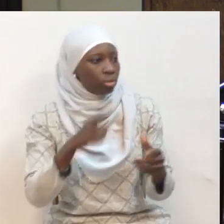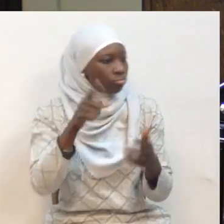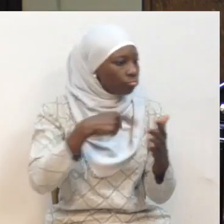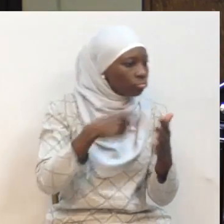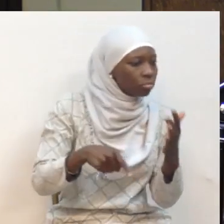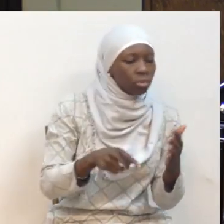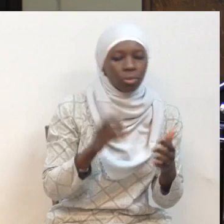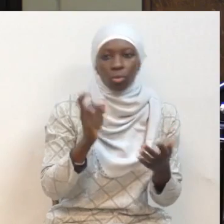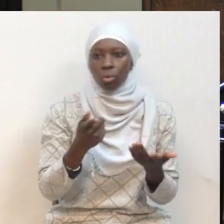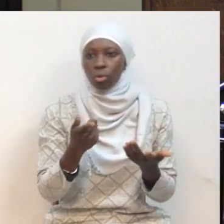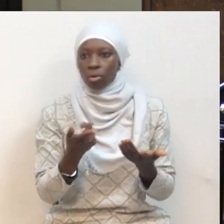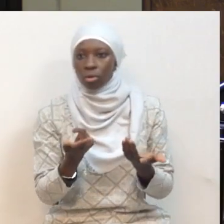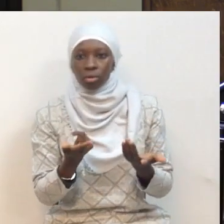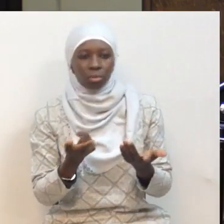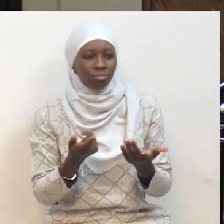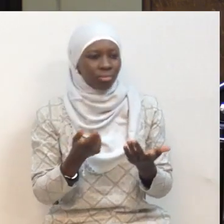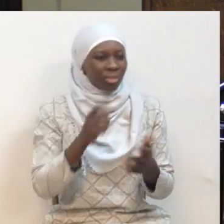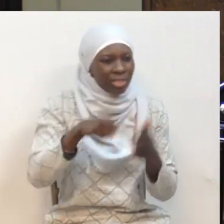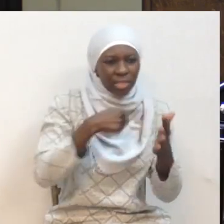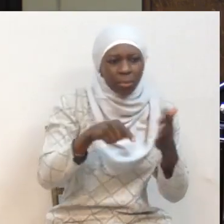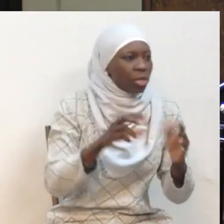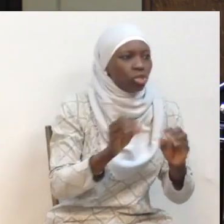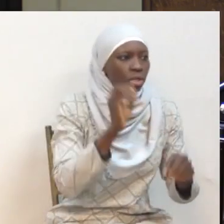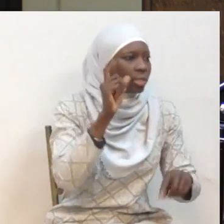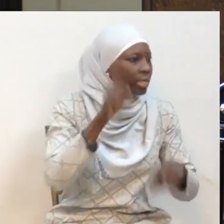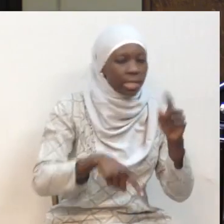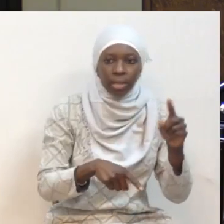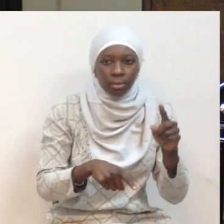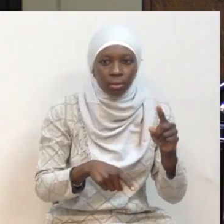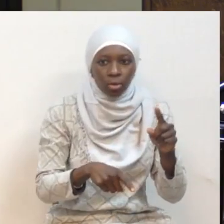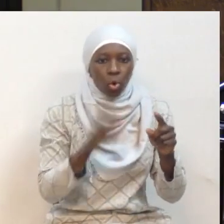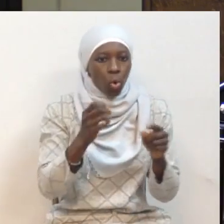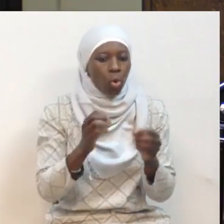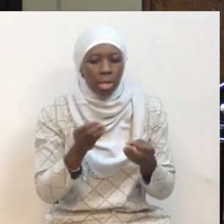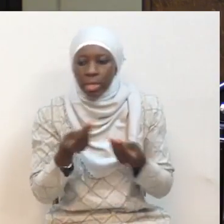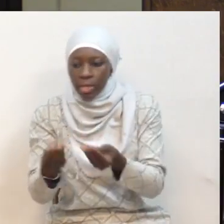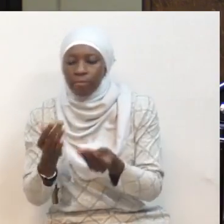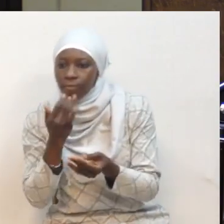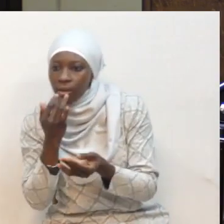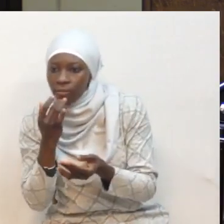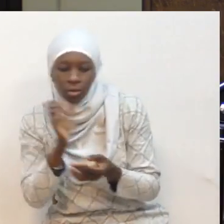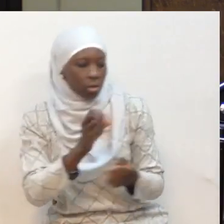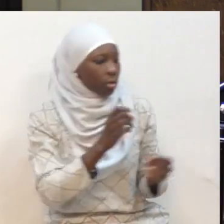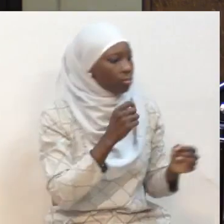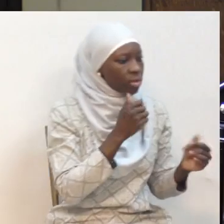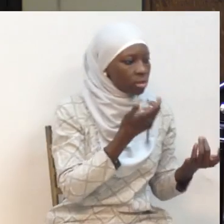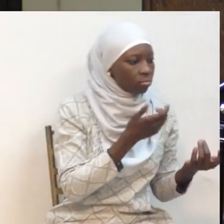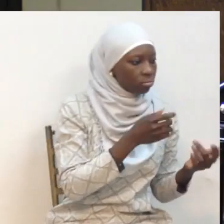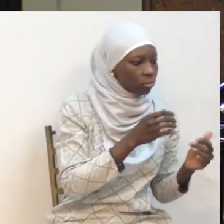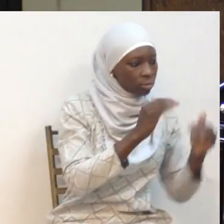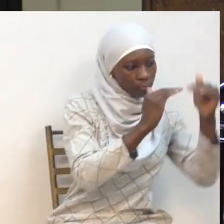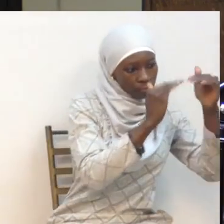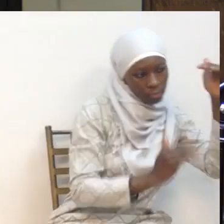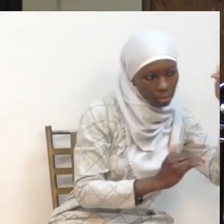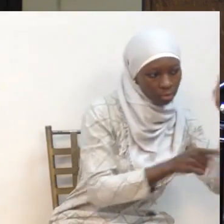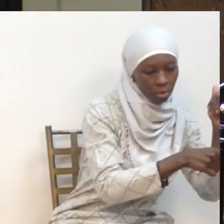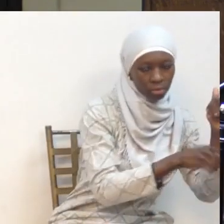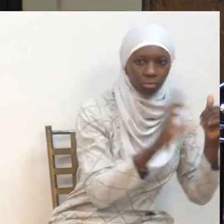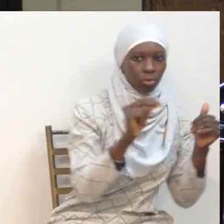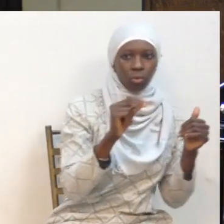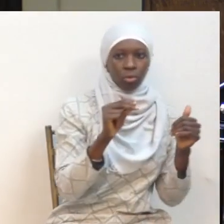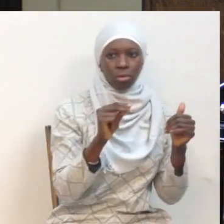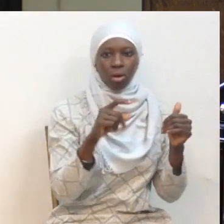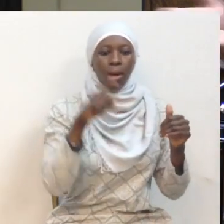fair, not favoritist. To be fair to everyone and to give equal opportunity to